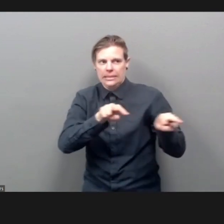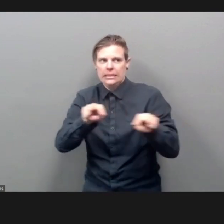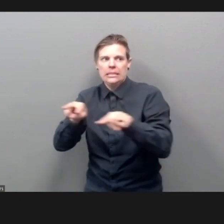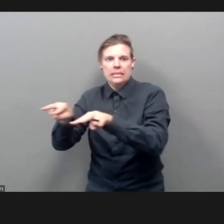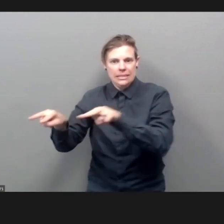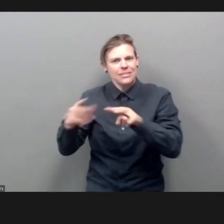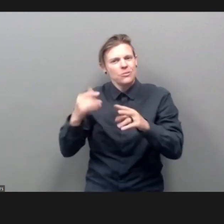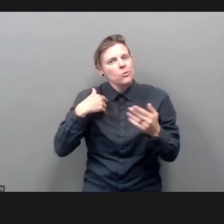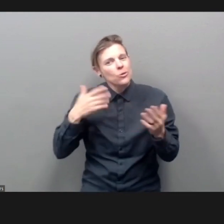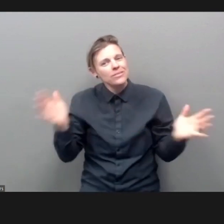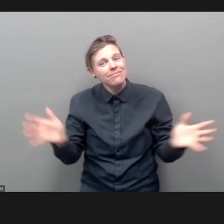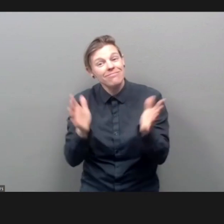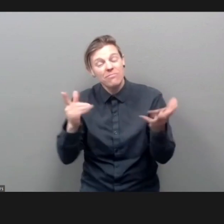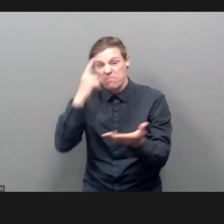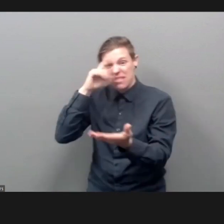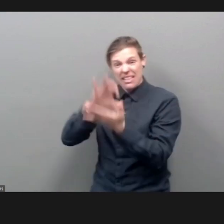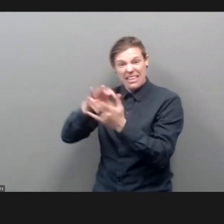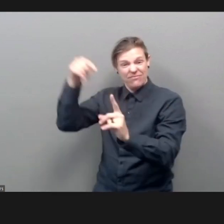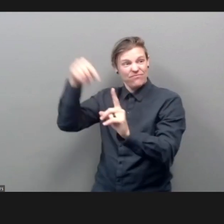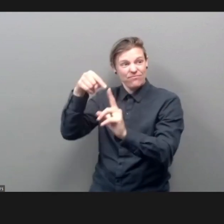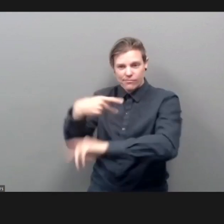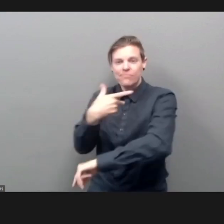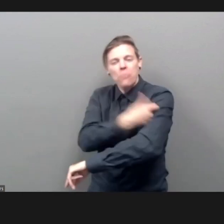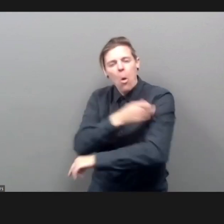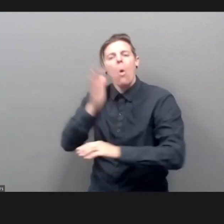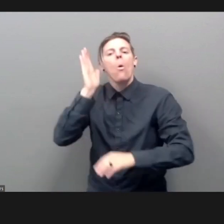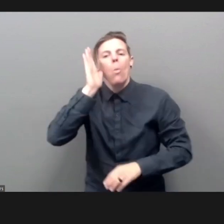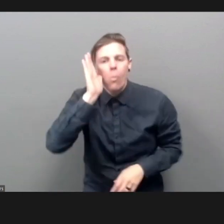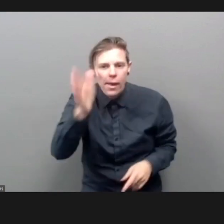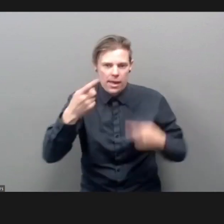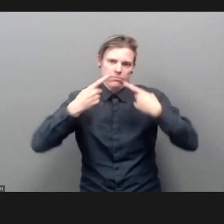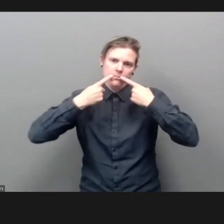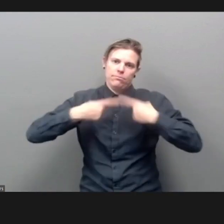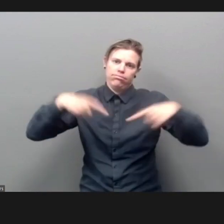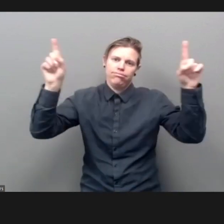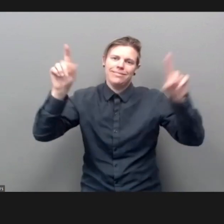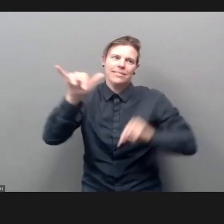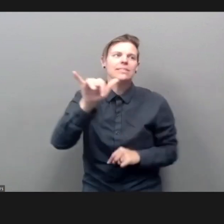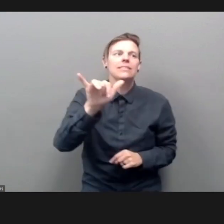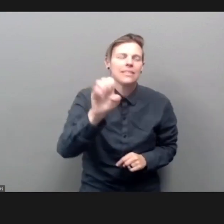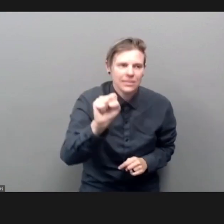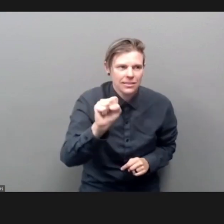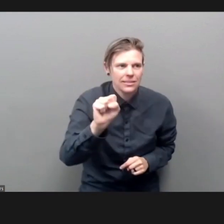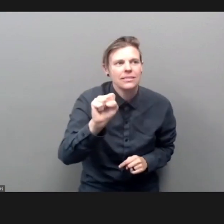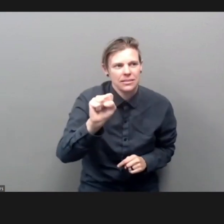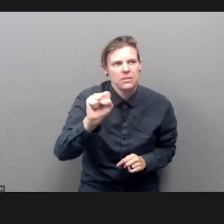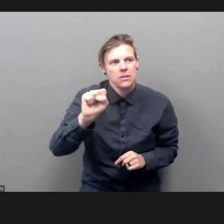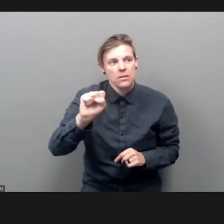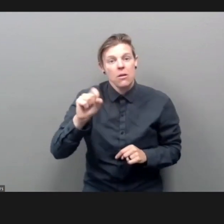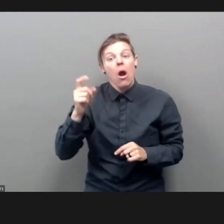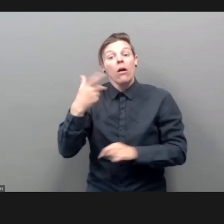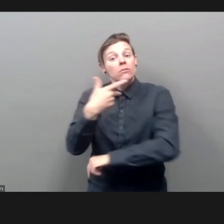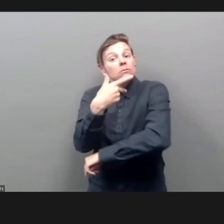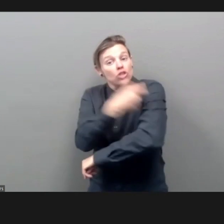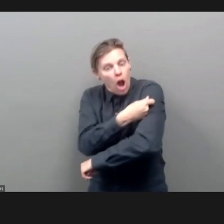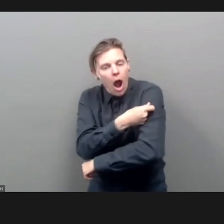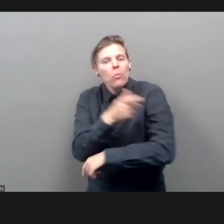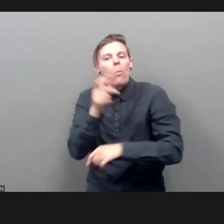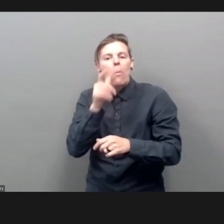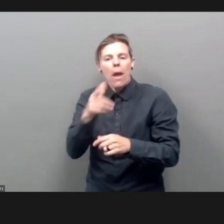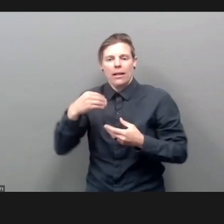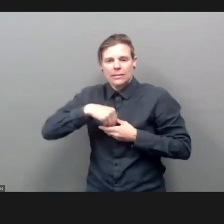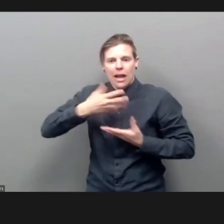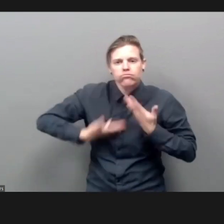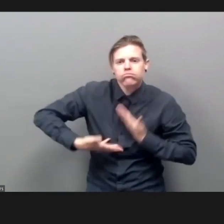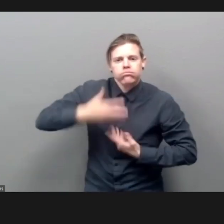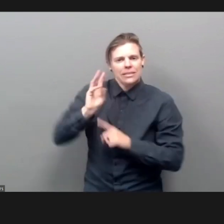predominantly effective in terms of building immunity for about 6 months. Now, we do that, we have this